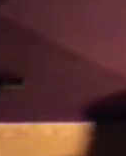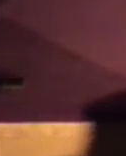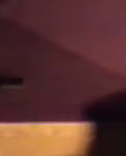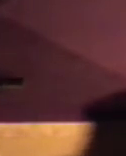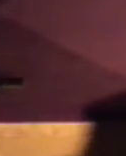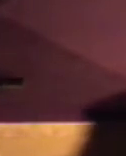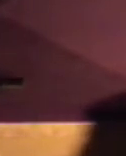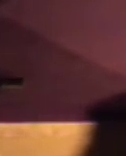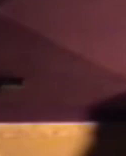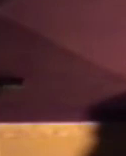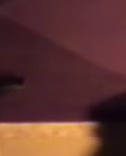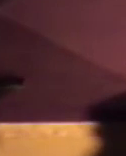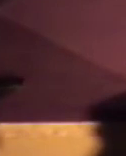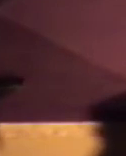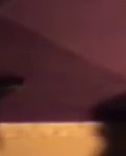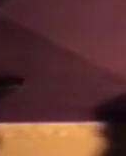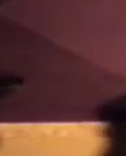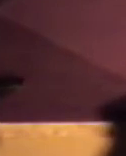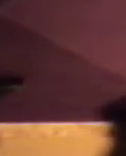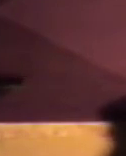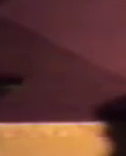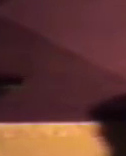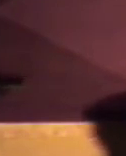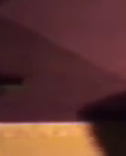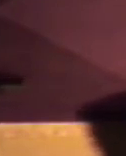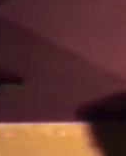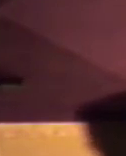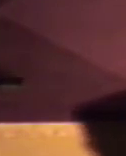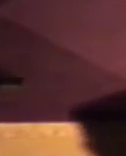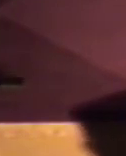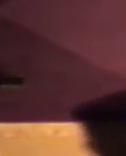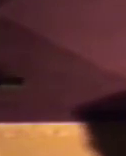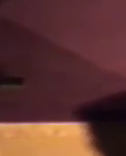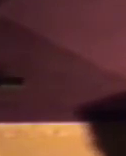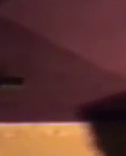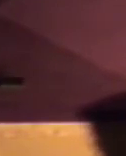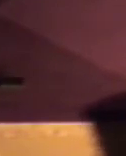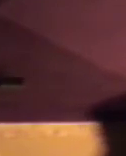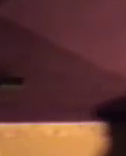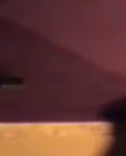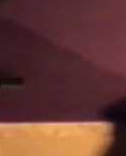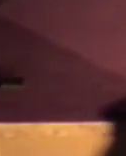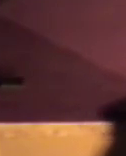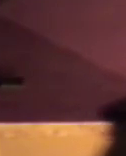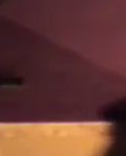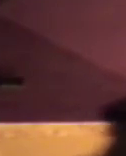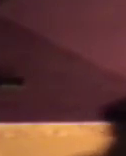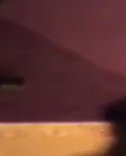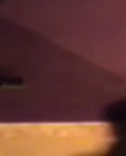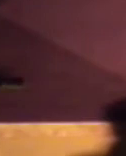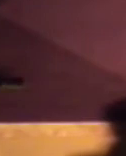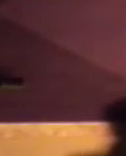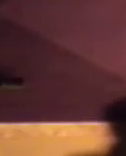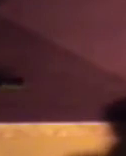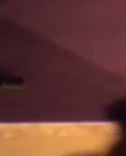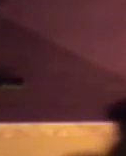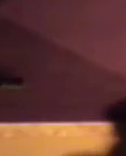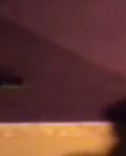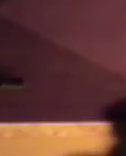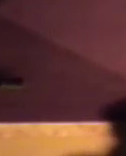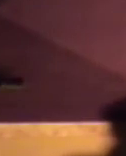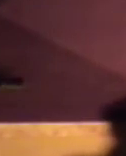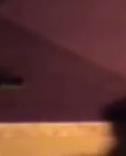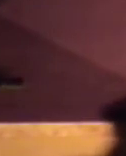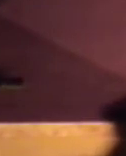of their selfishness. And God, we thank you and we love you for the gift of grace. We thank you for the act of baptism, the moment where we